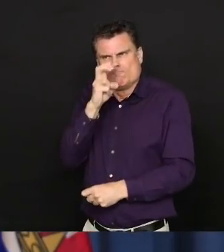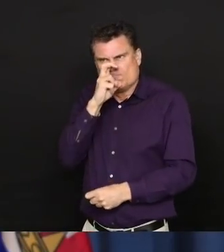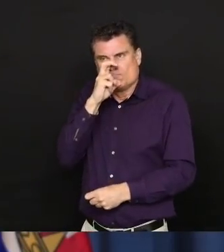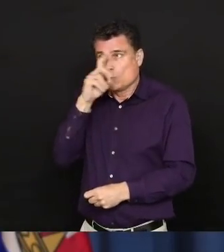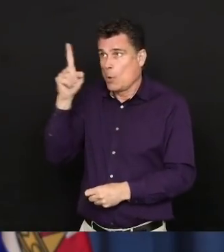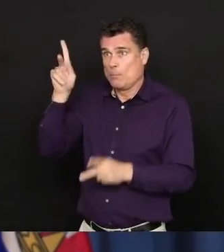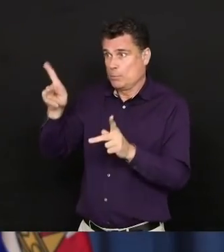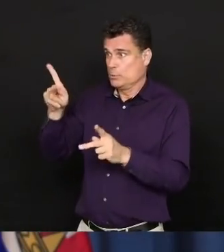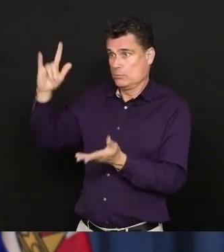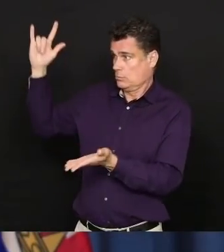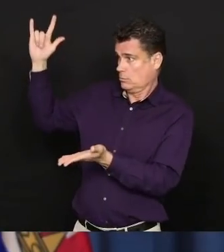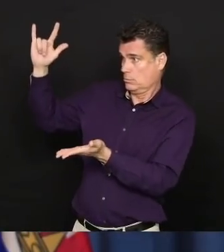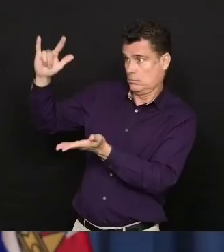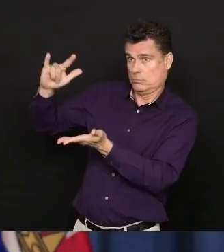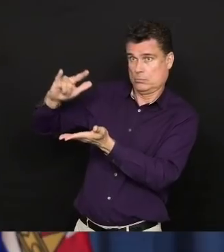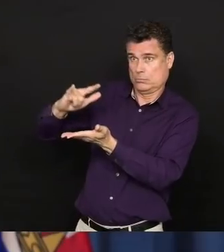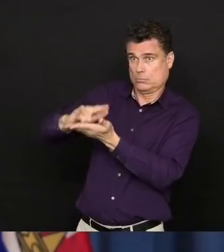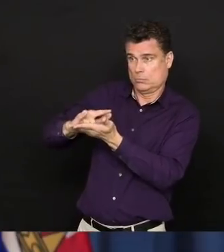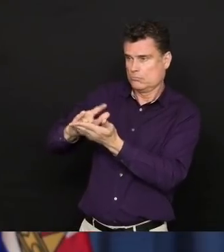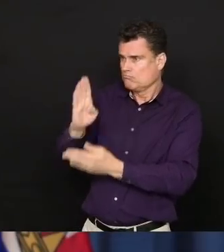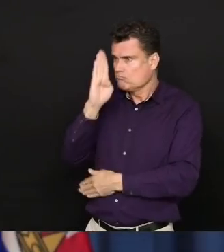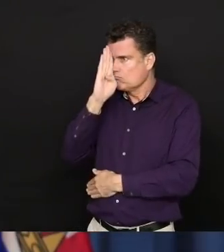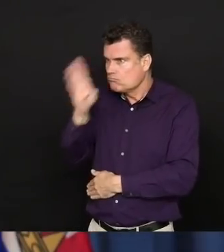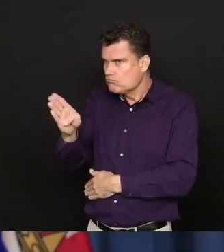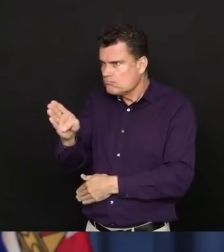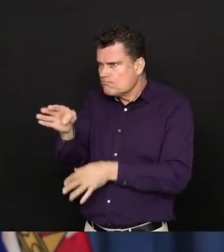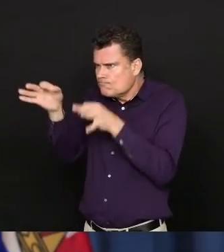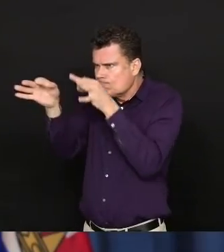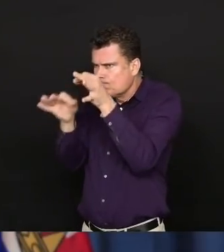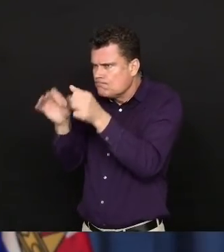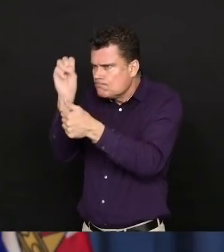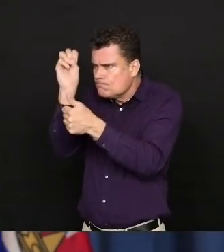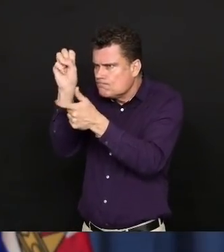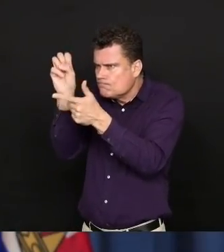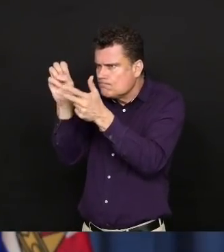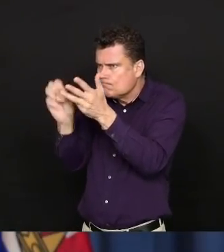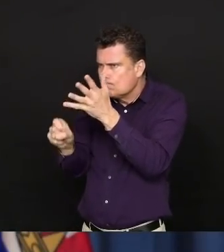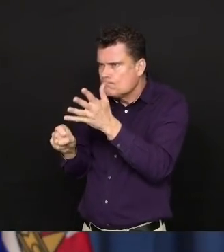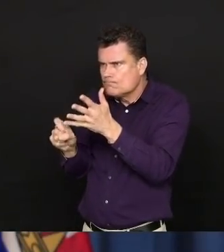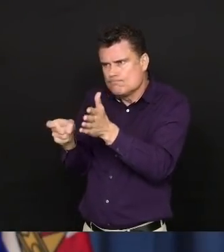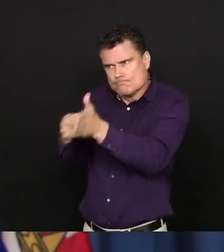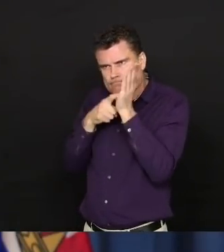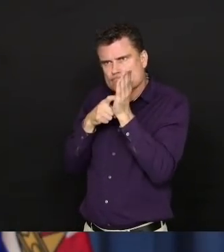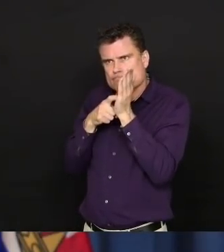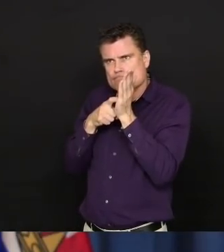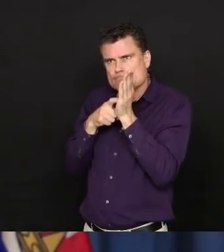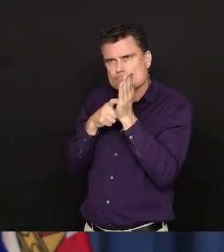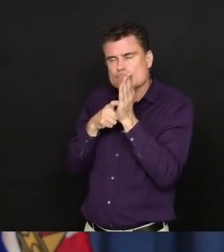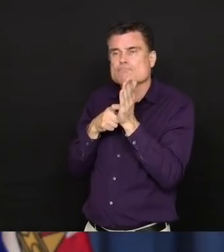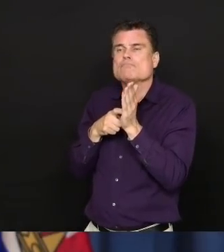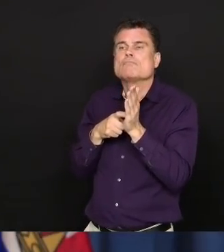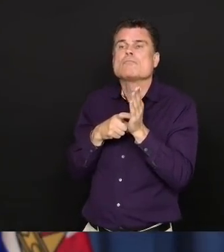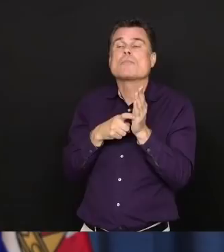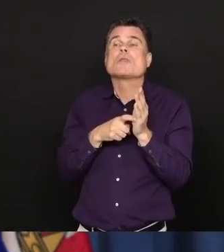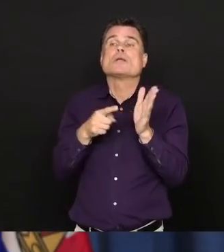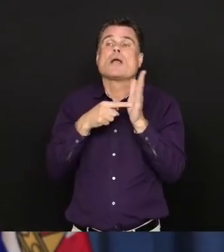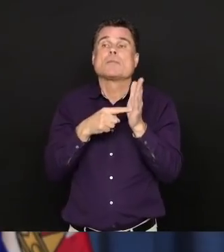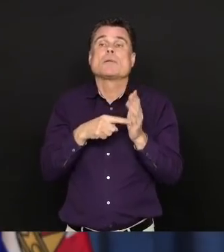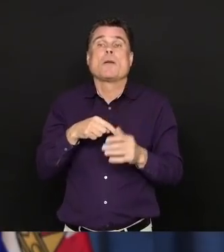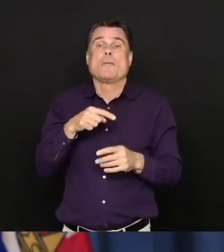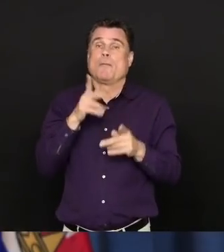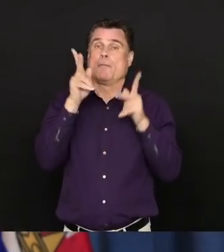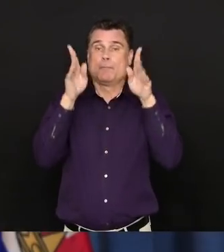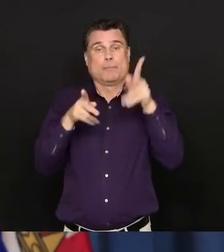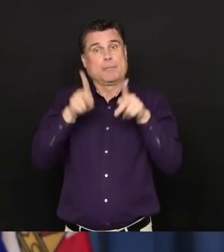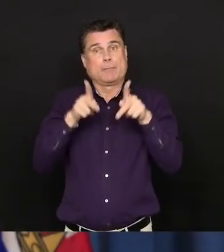in previous returns of people, for example, from cruise ships. We have to have a vastly greater capacity